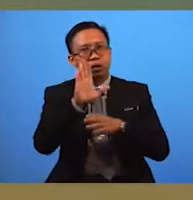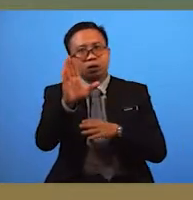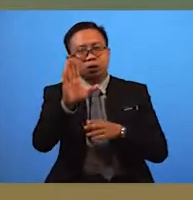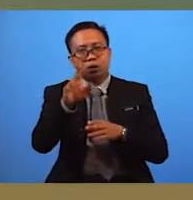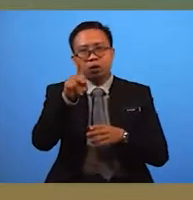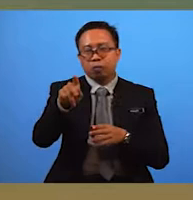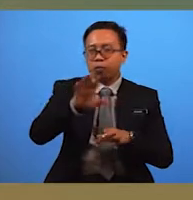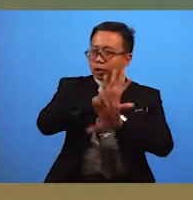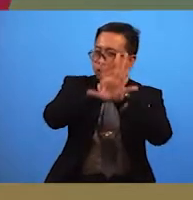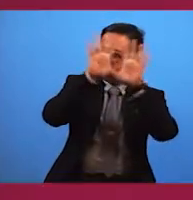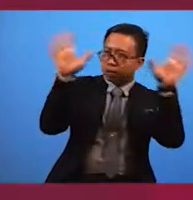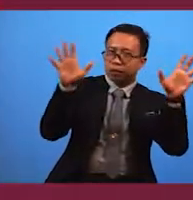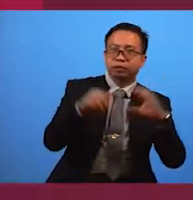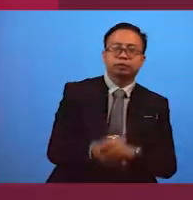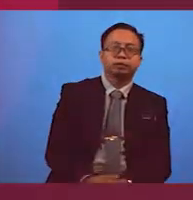points clearer.